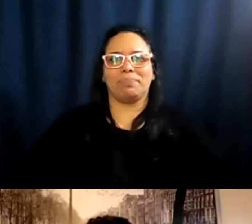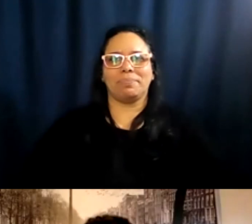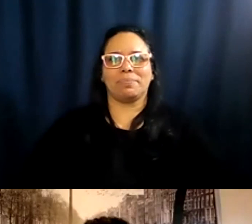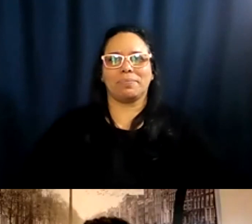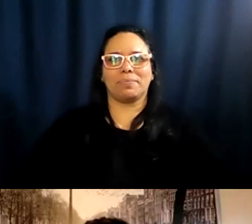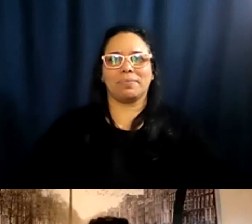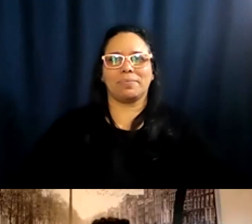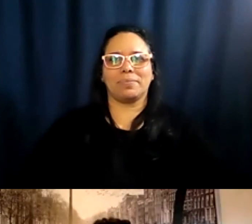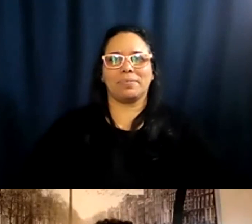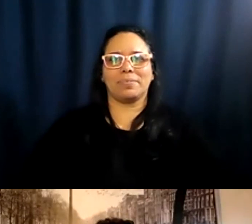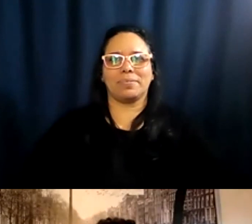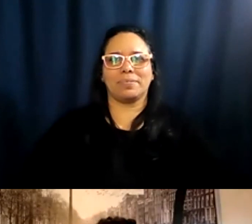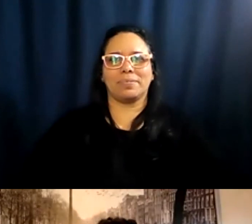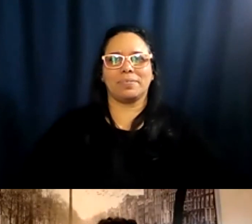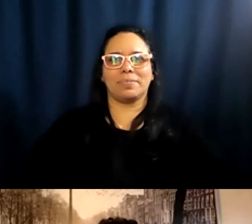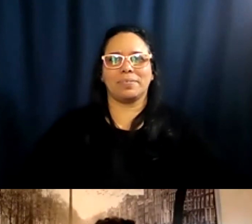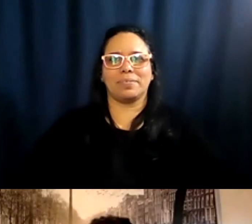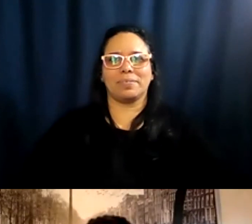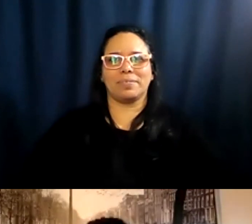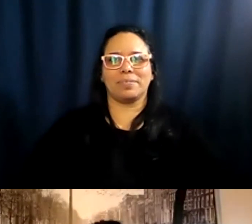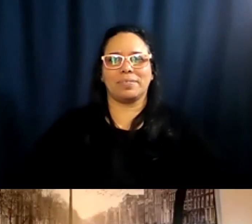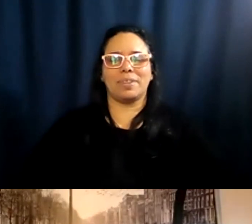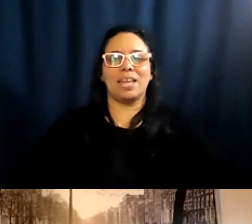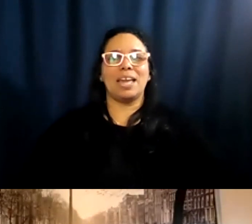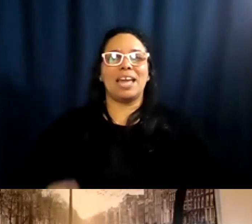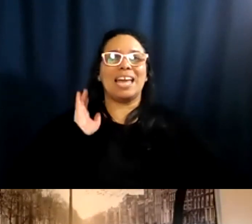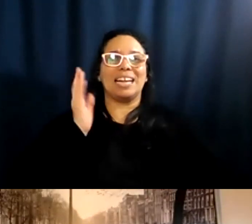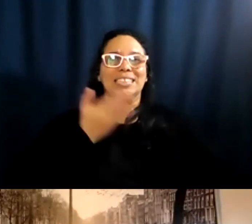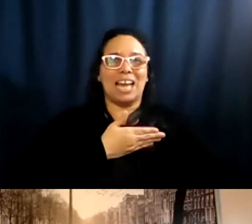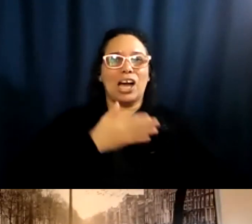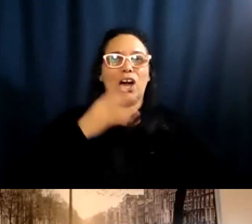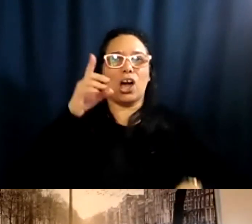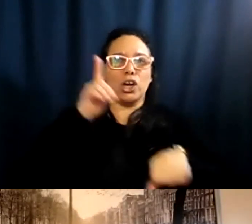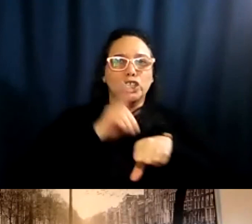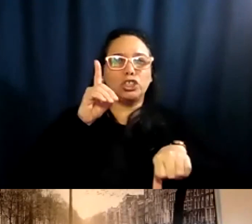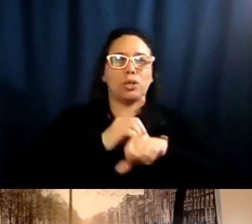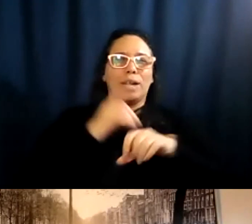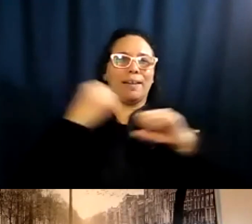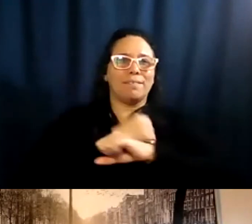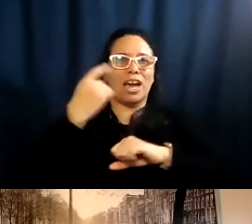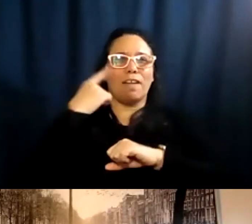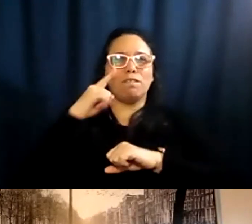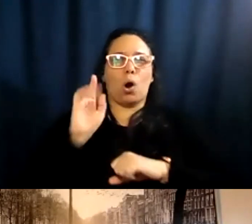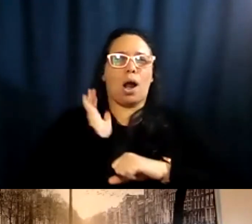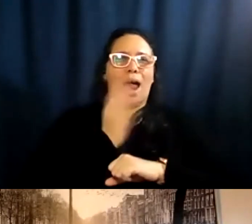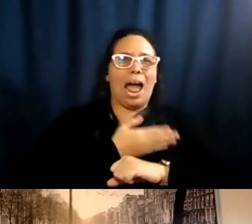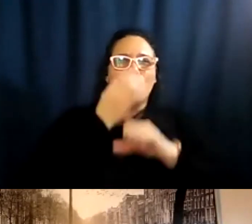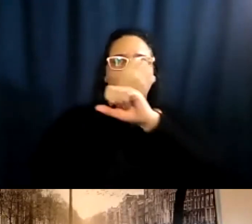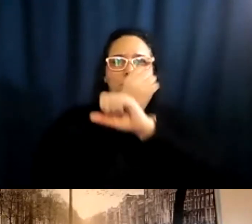our duty to fight for our freedom. It is our duty to duty to fight for our